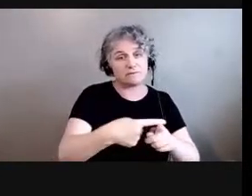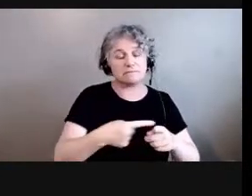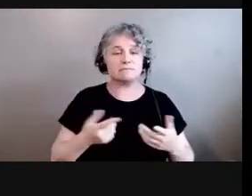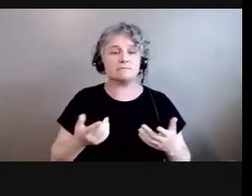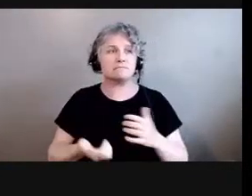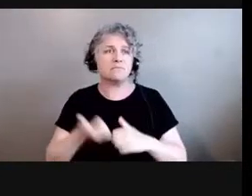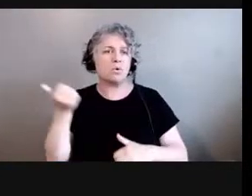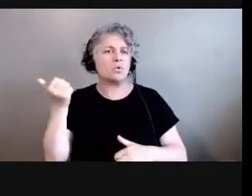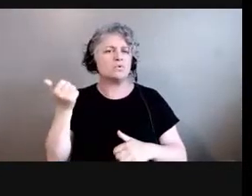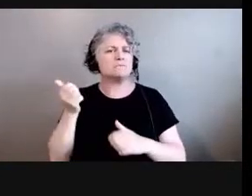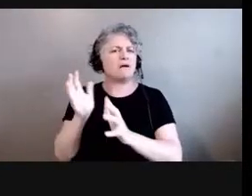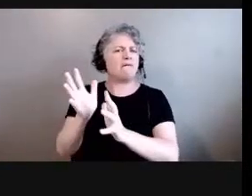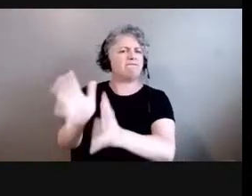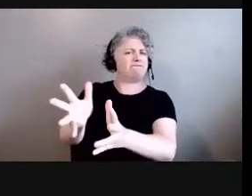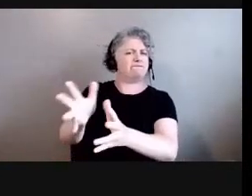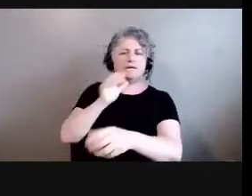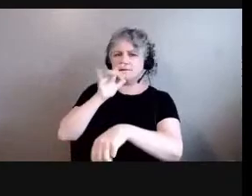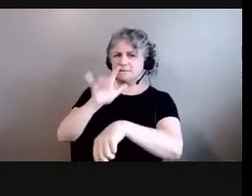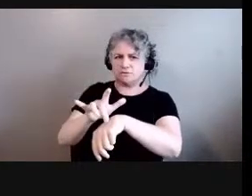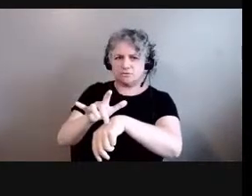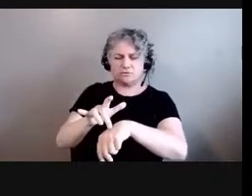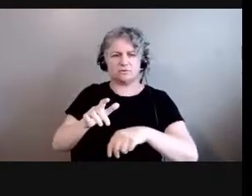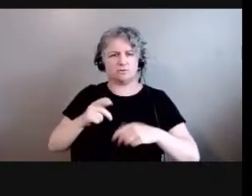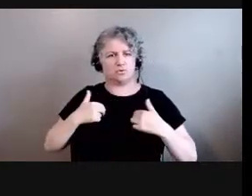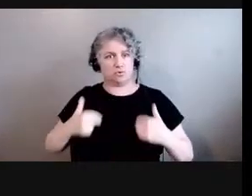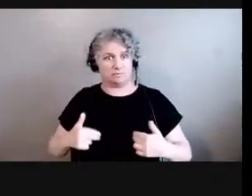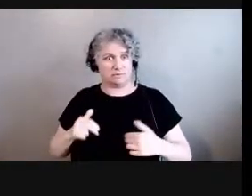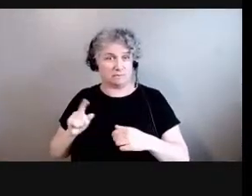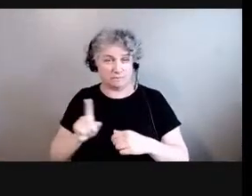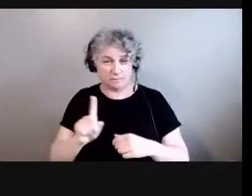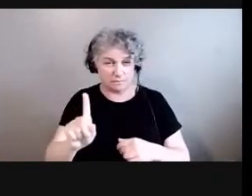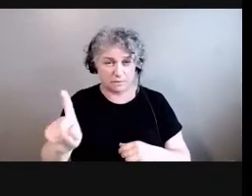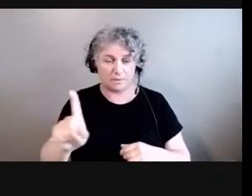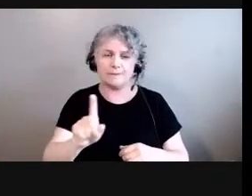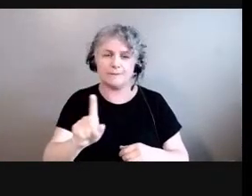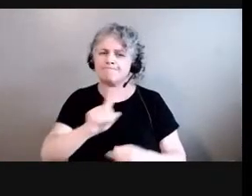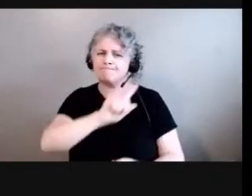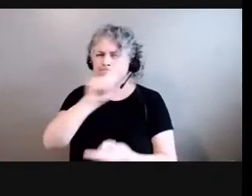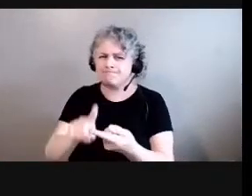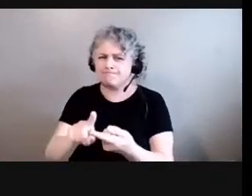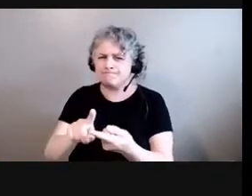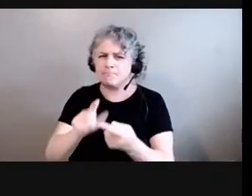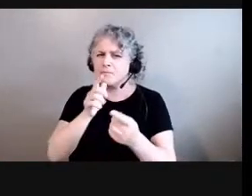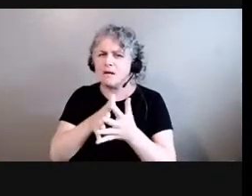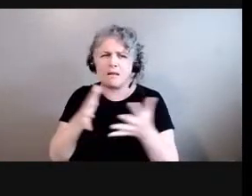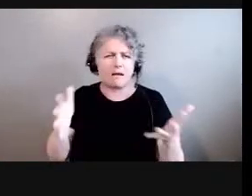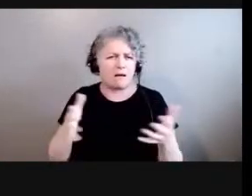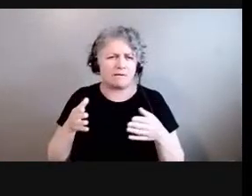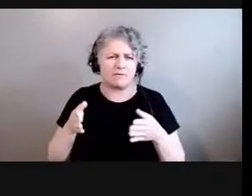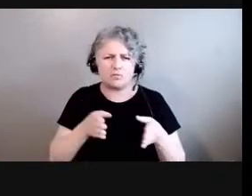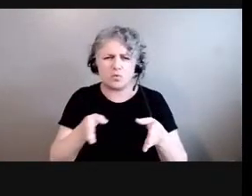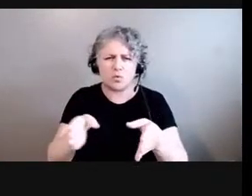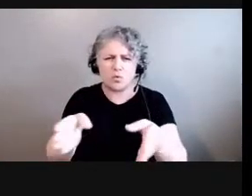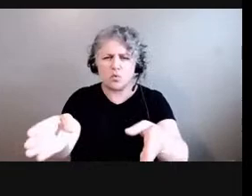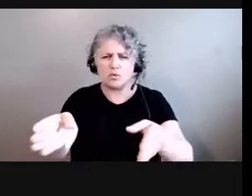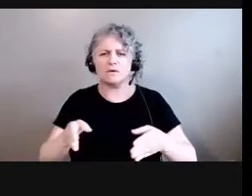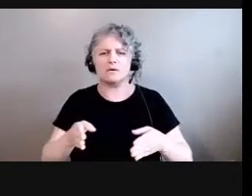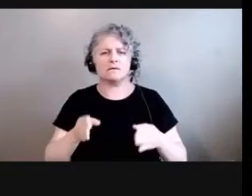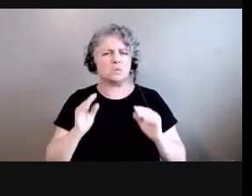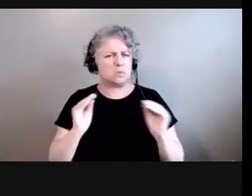most untouched by mankind. So not a lot of roads, most of them are